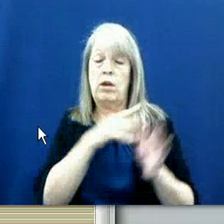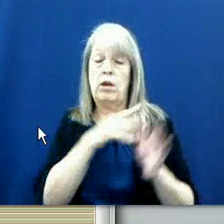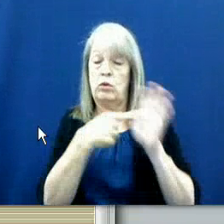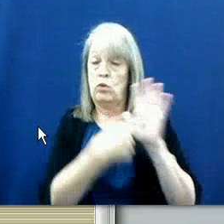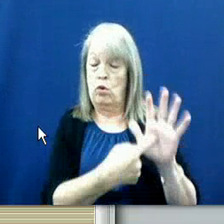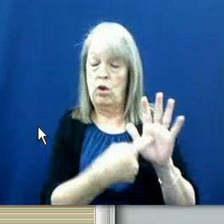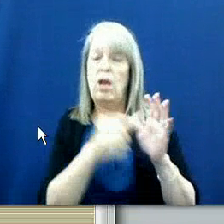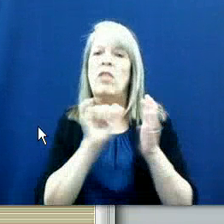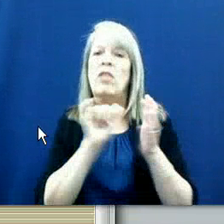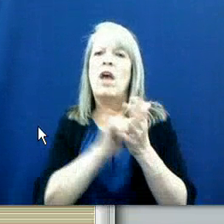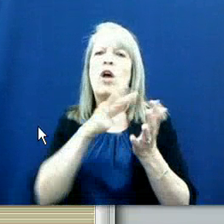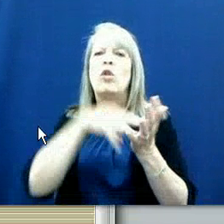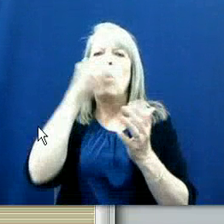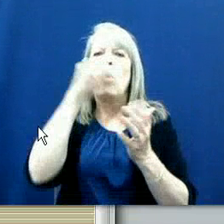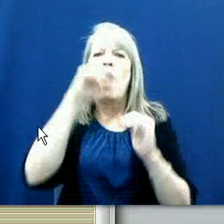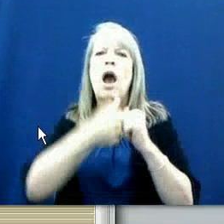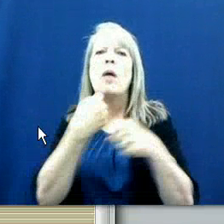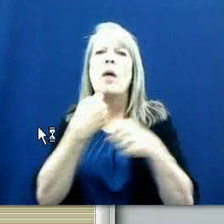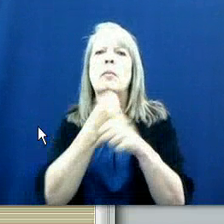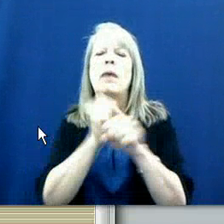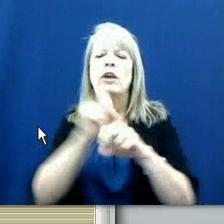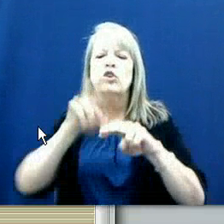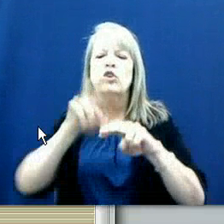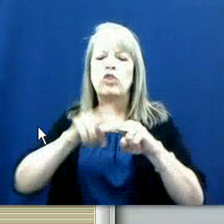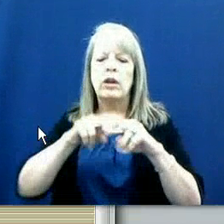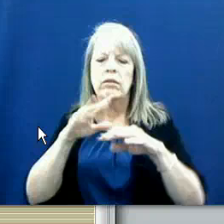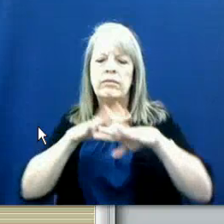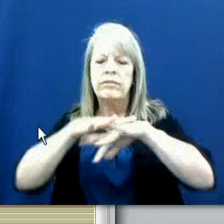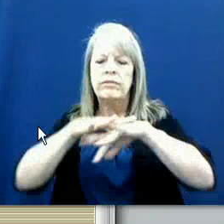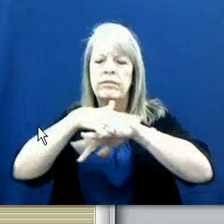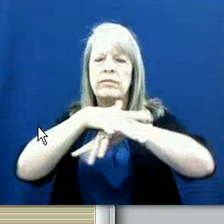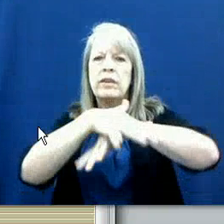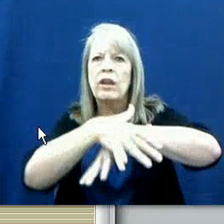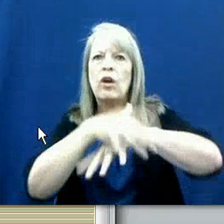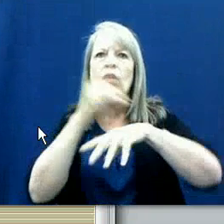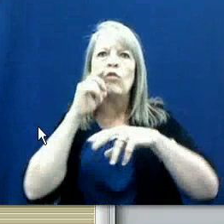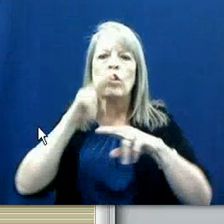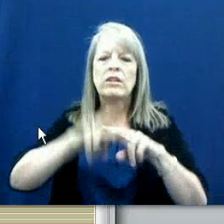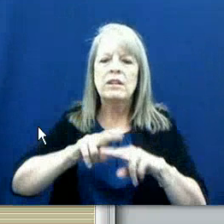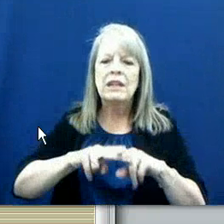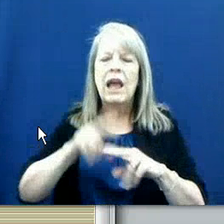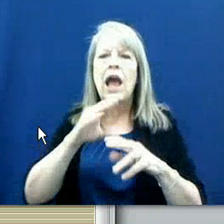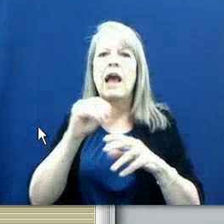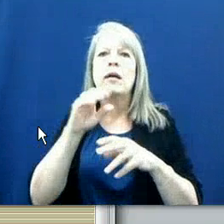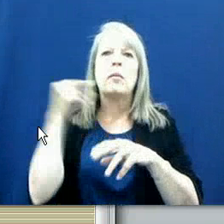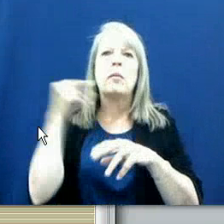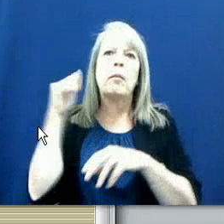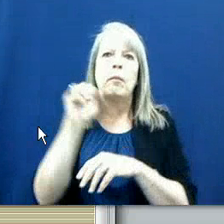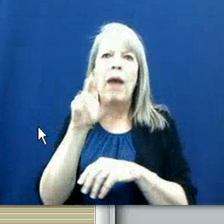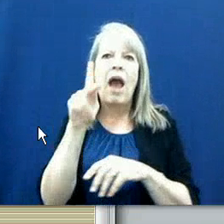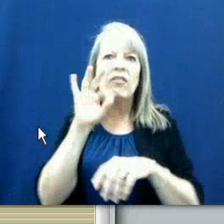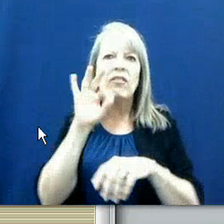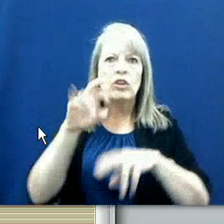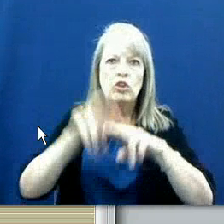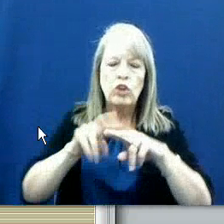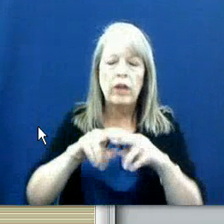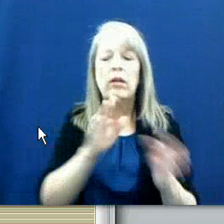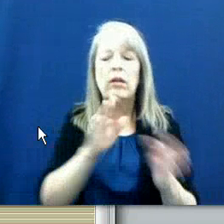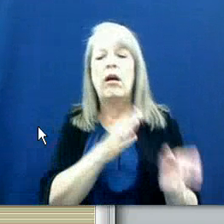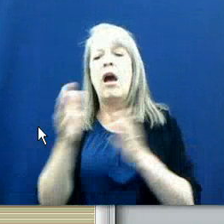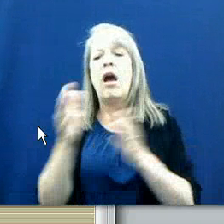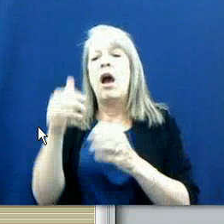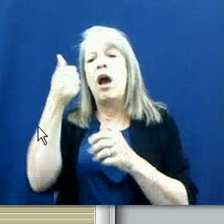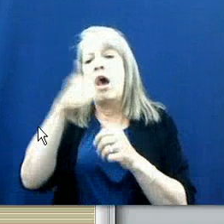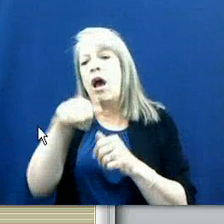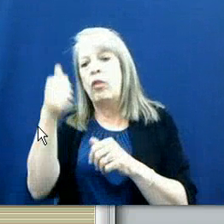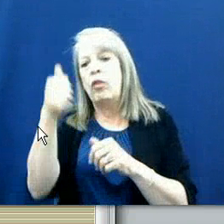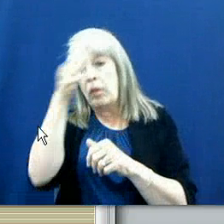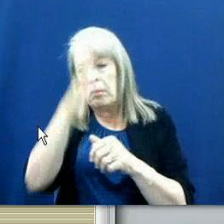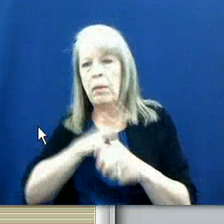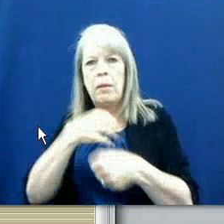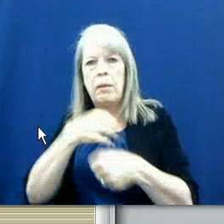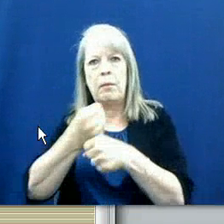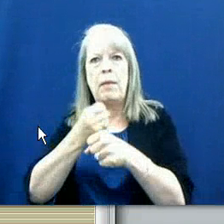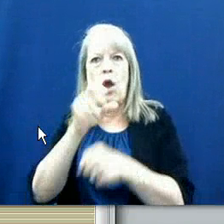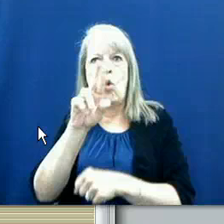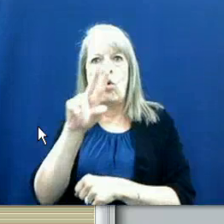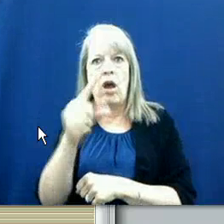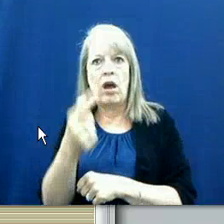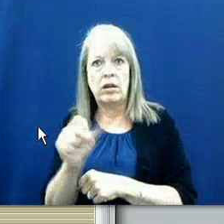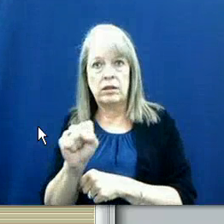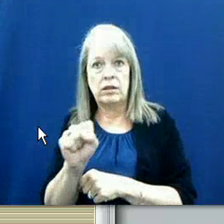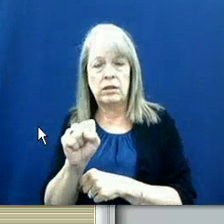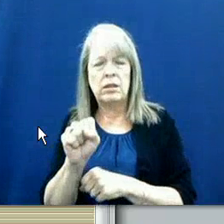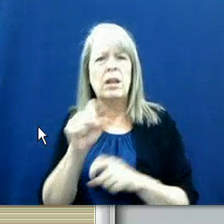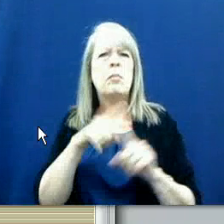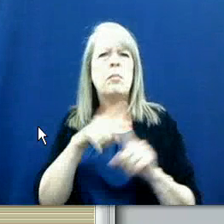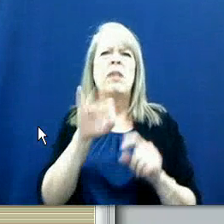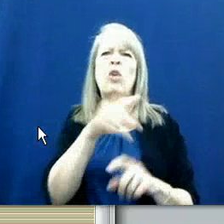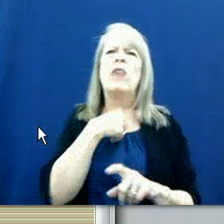weave wicker backs and seats for chairs. These men are making rugs. But if you had some other kind of disability